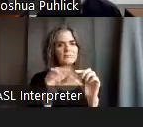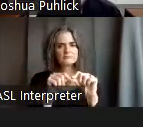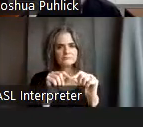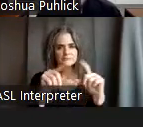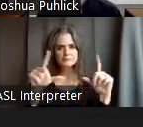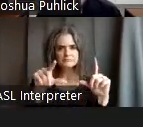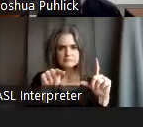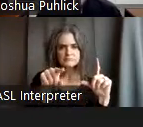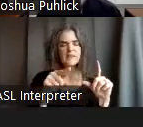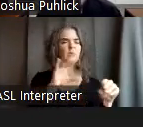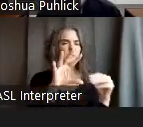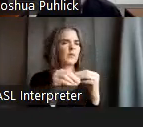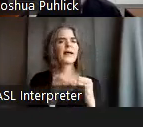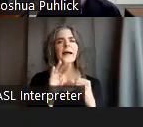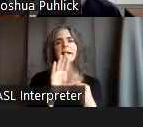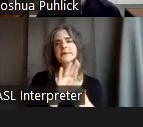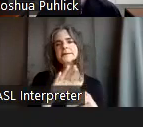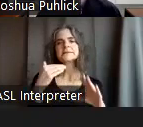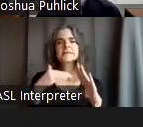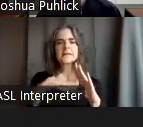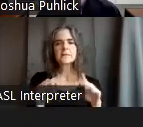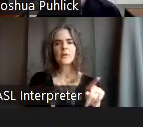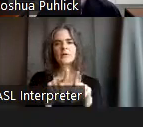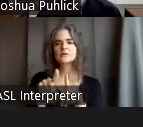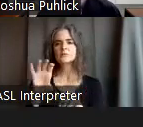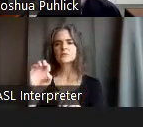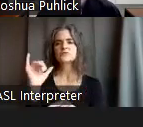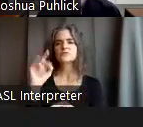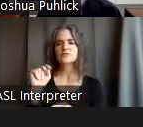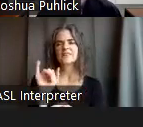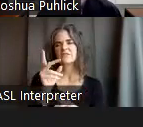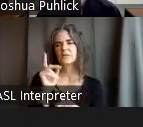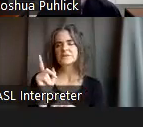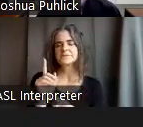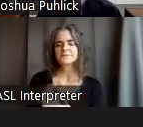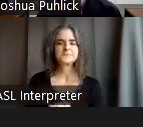also add that email address to the chat here in a few moments.